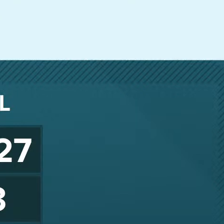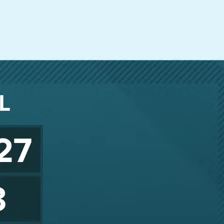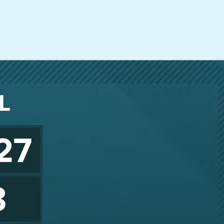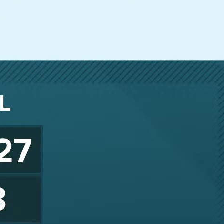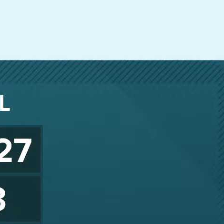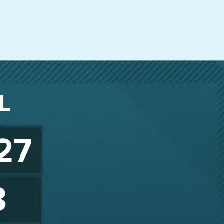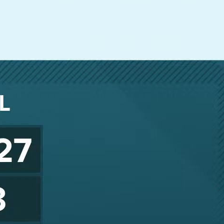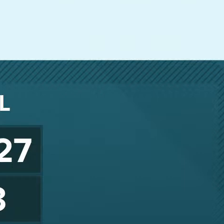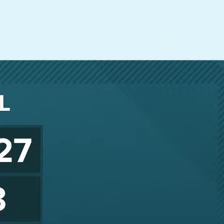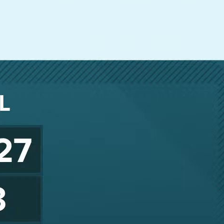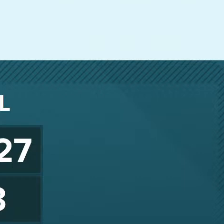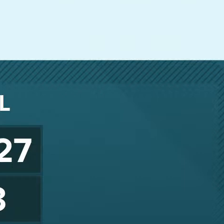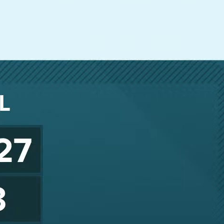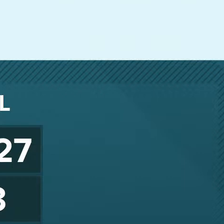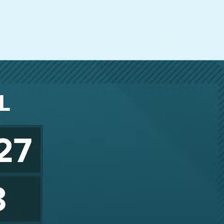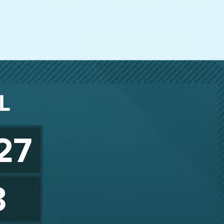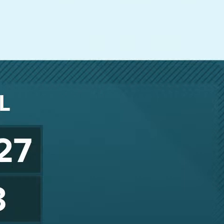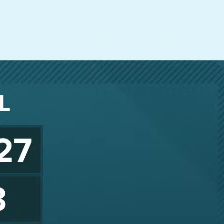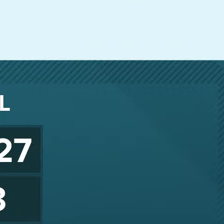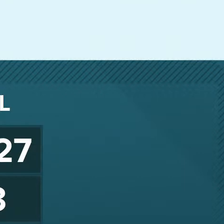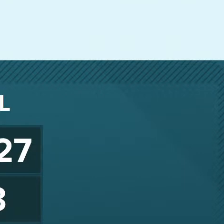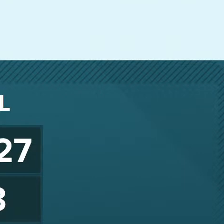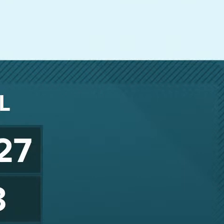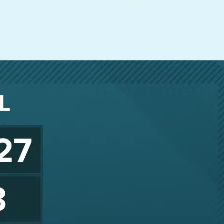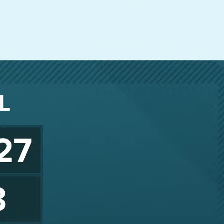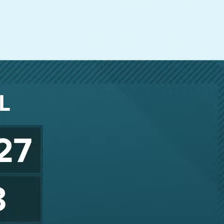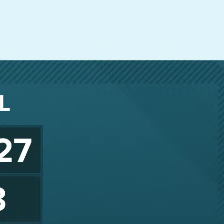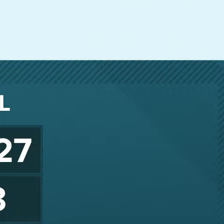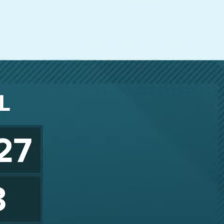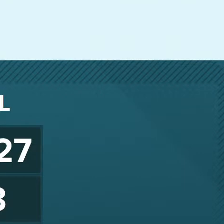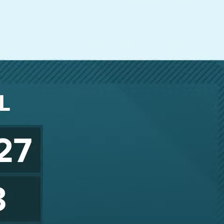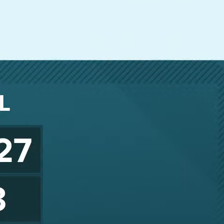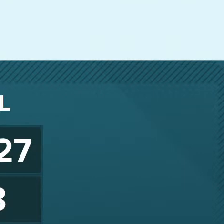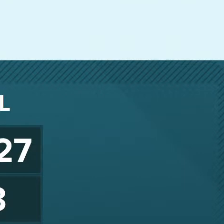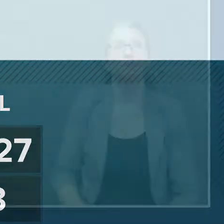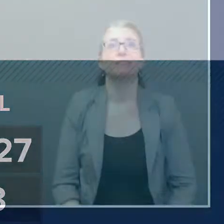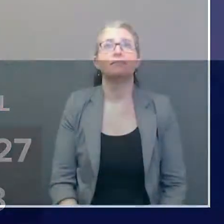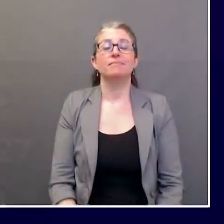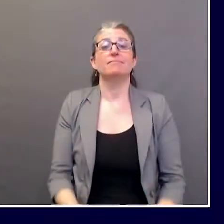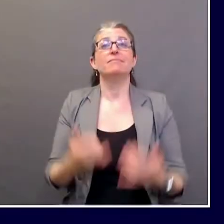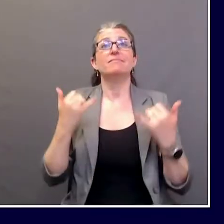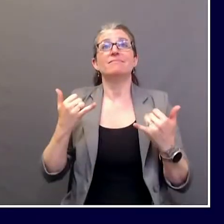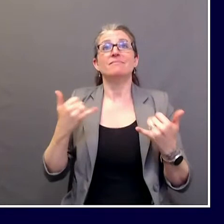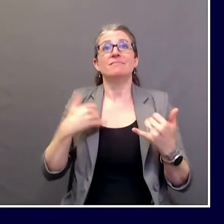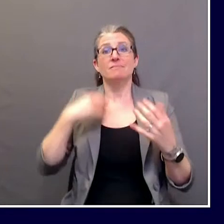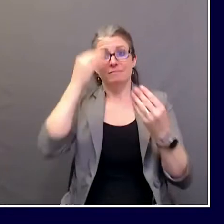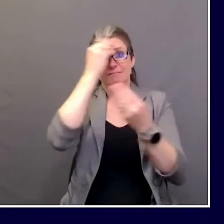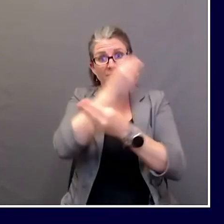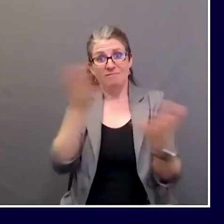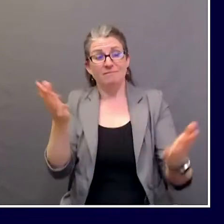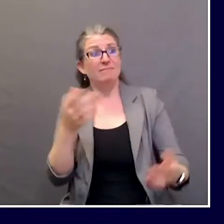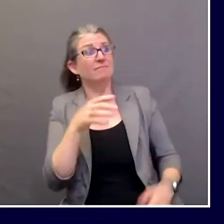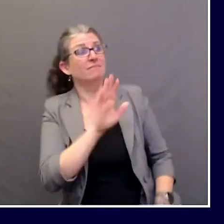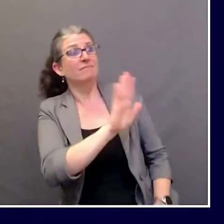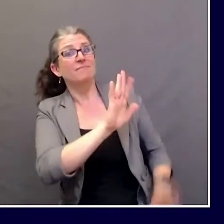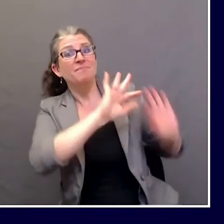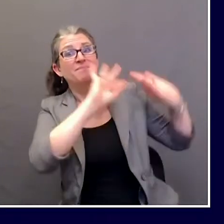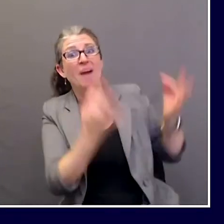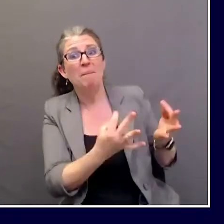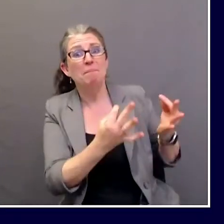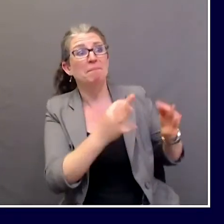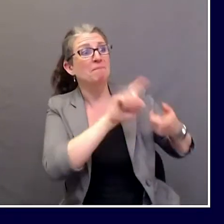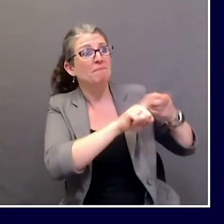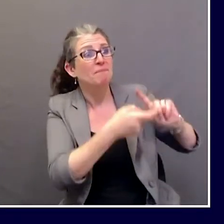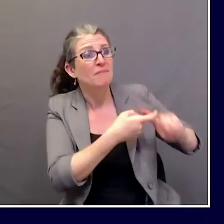state. We'd like to take a moment to offer our deepest condolences to the friends, family members, and